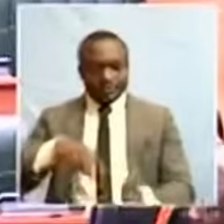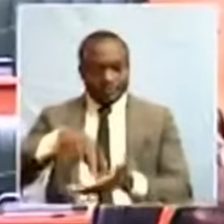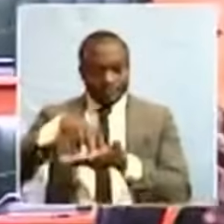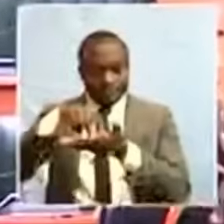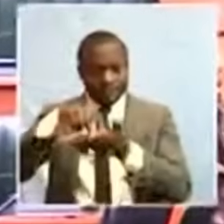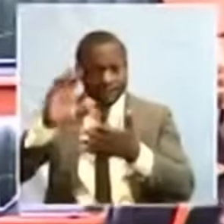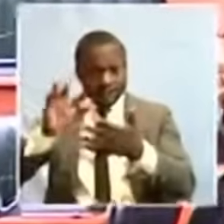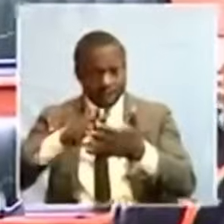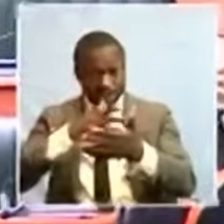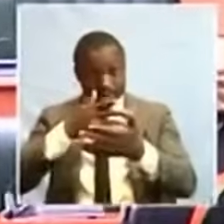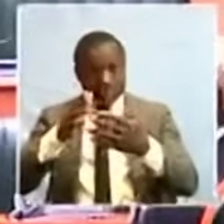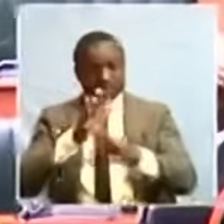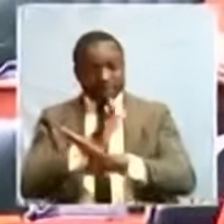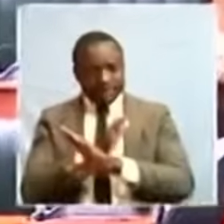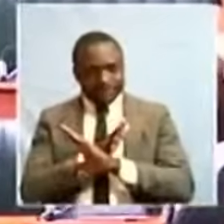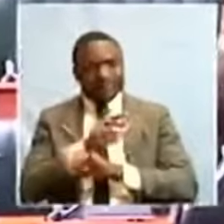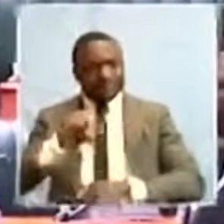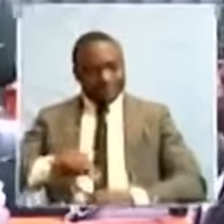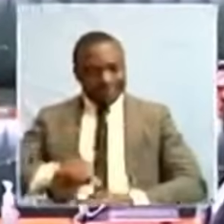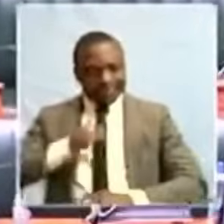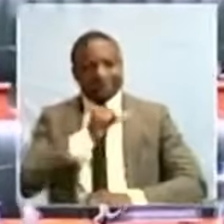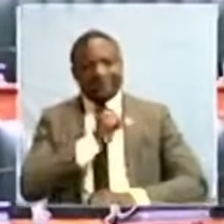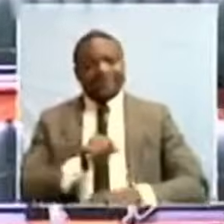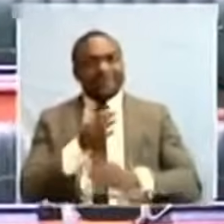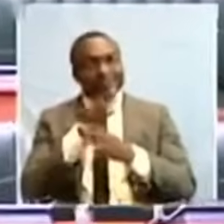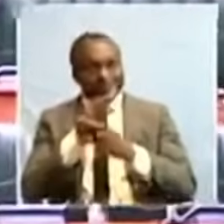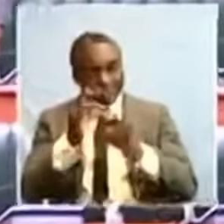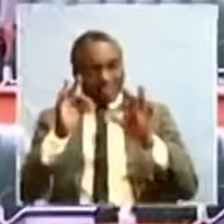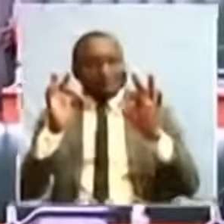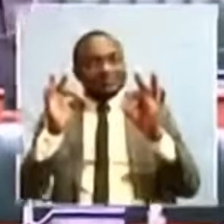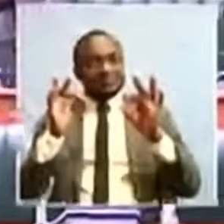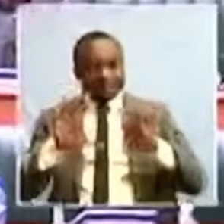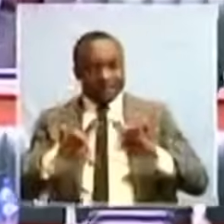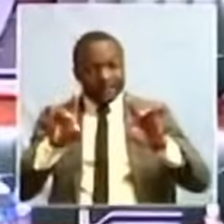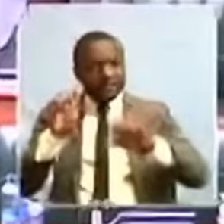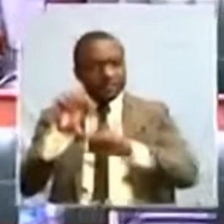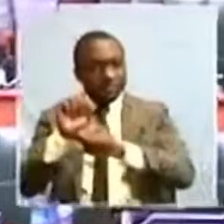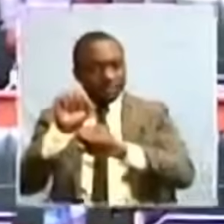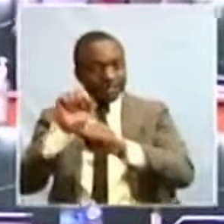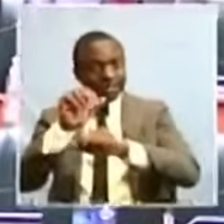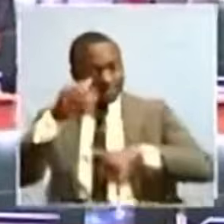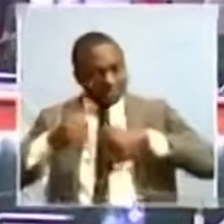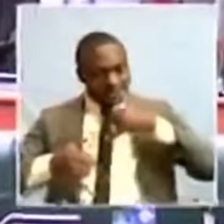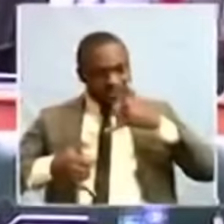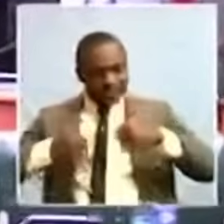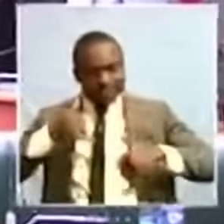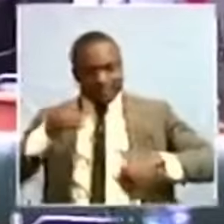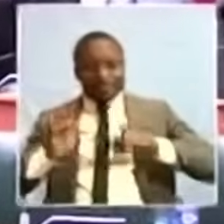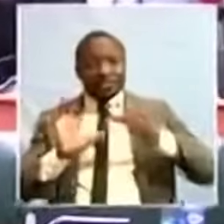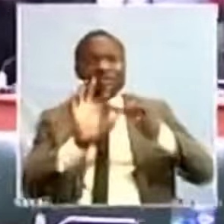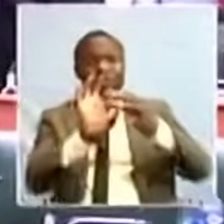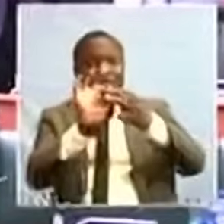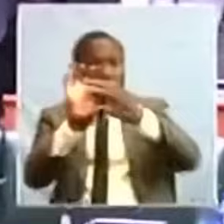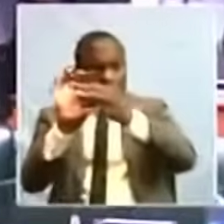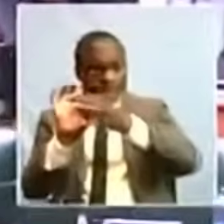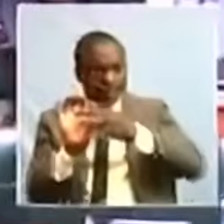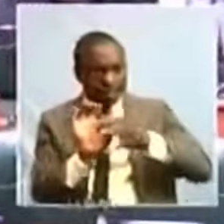King of Zambia, proud and free, land of faith and joy